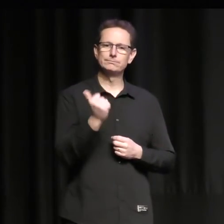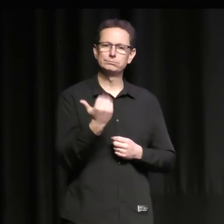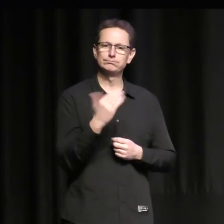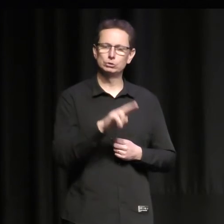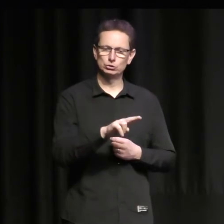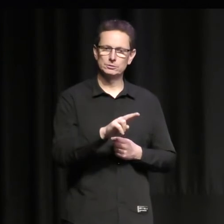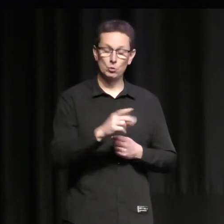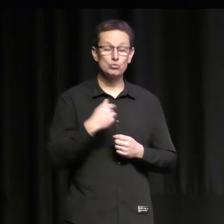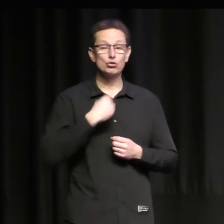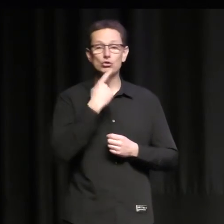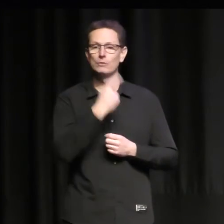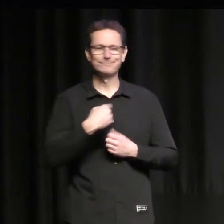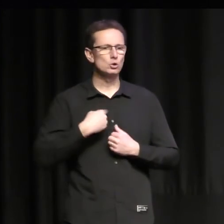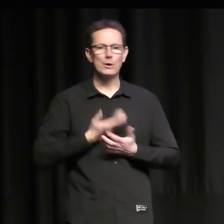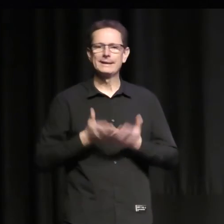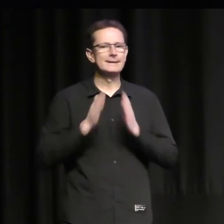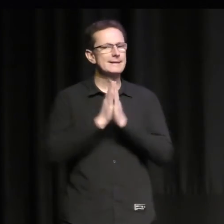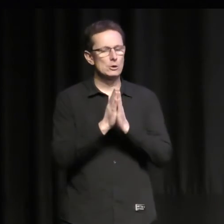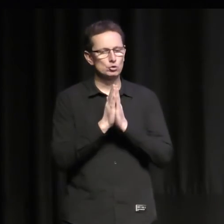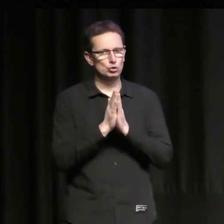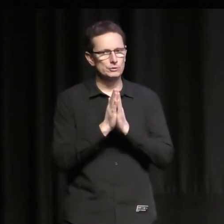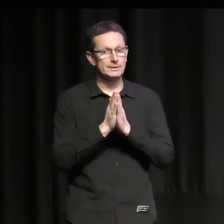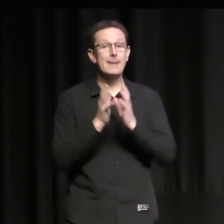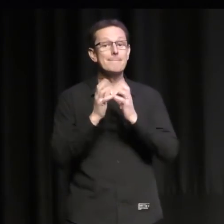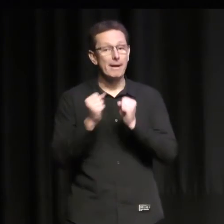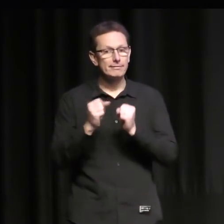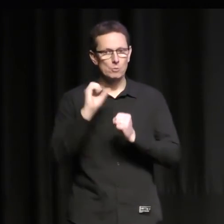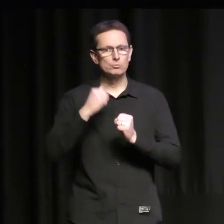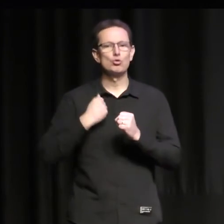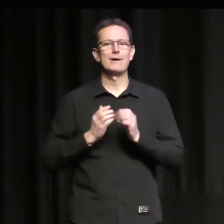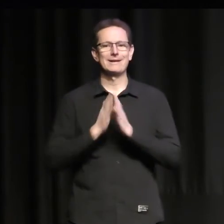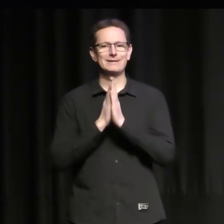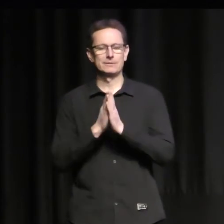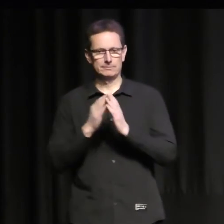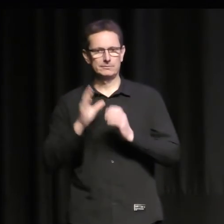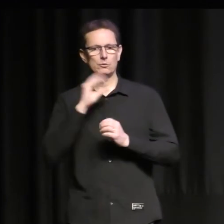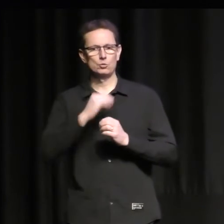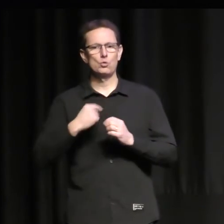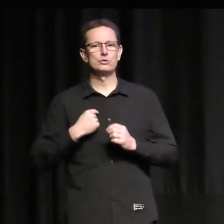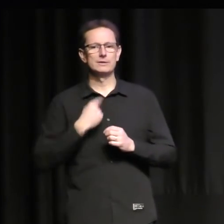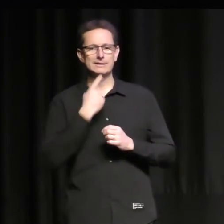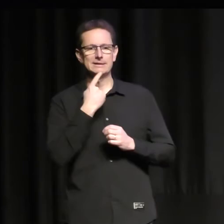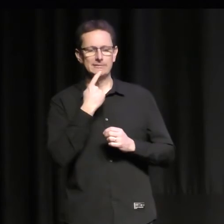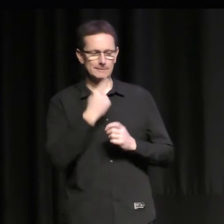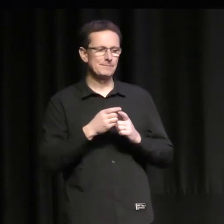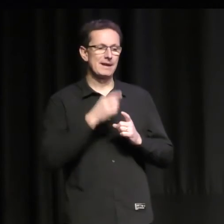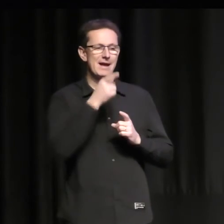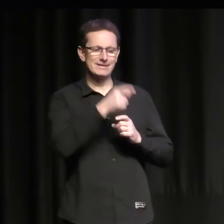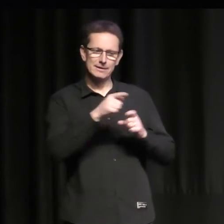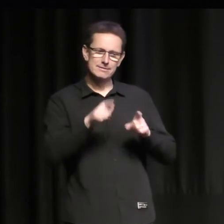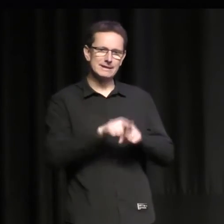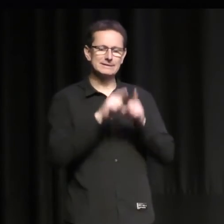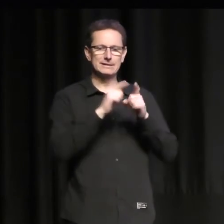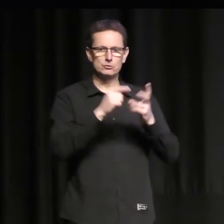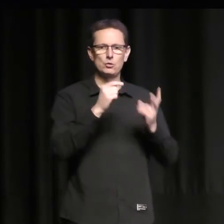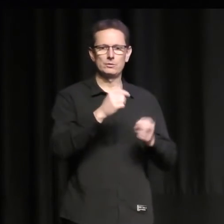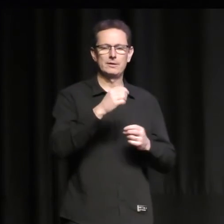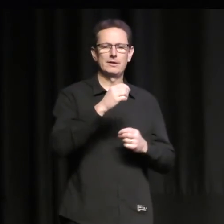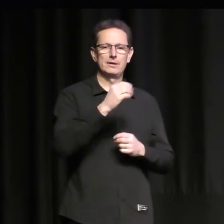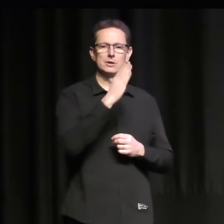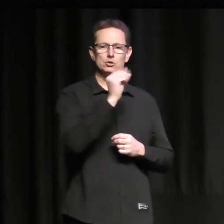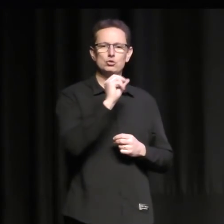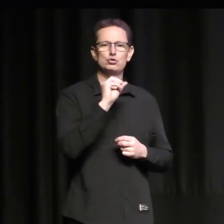not religious, but if I were religious, I would say he's closer to being John the Baptist than Jesus